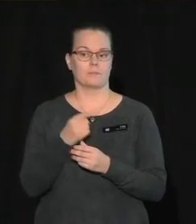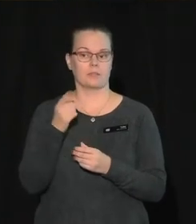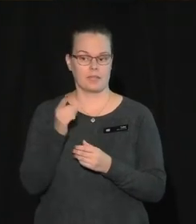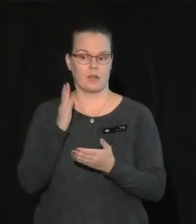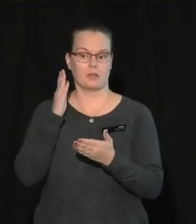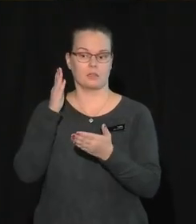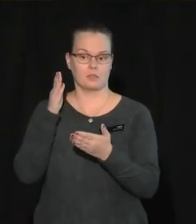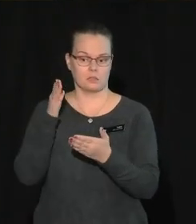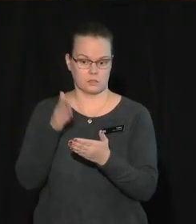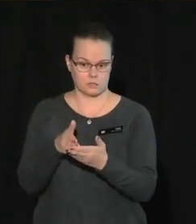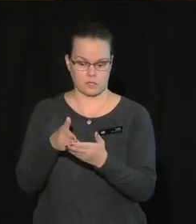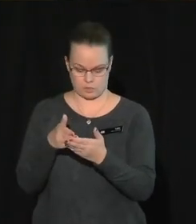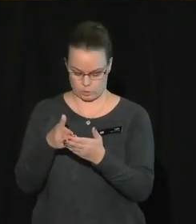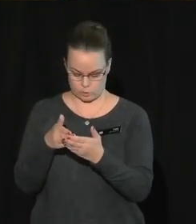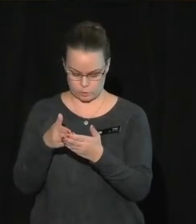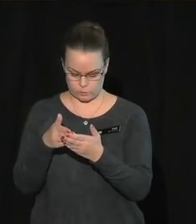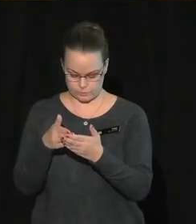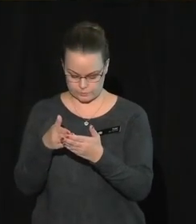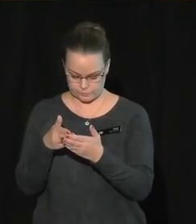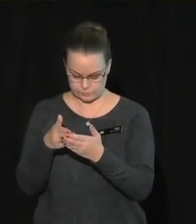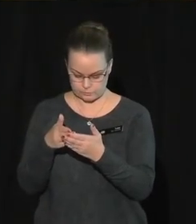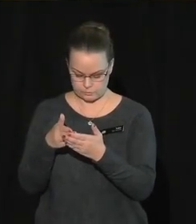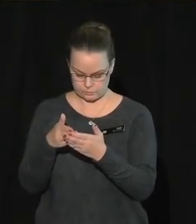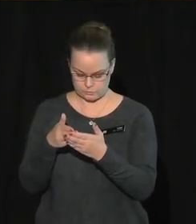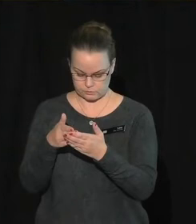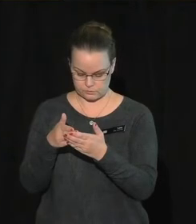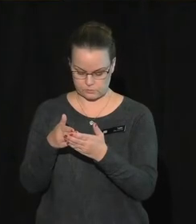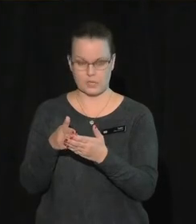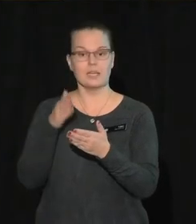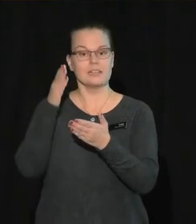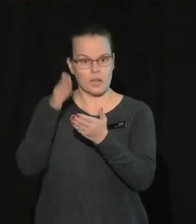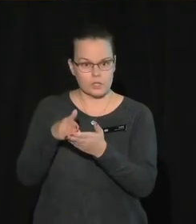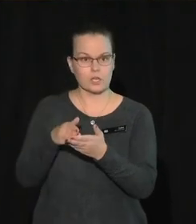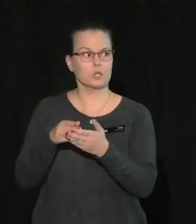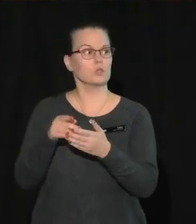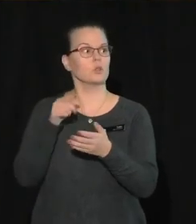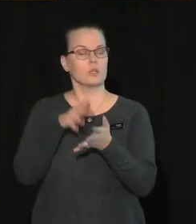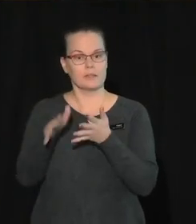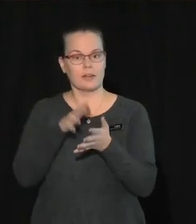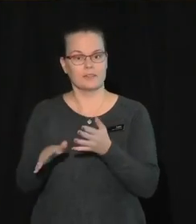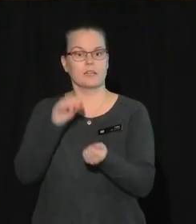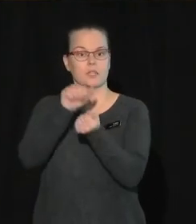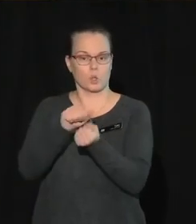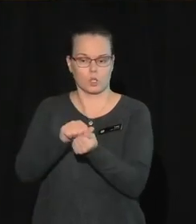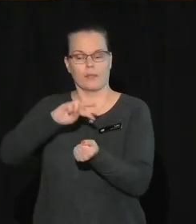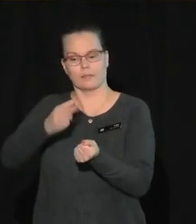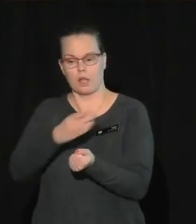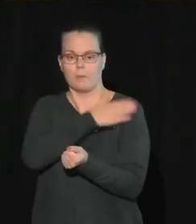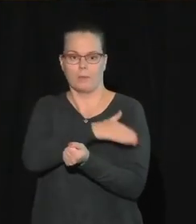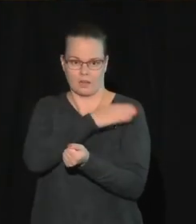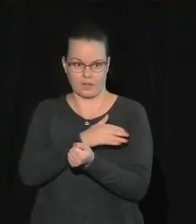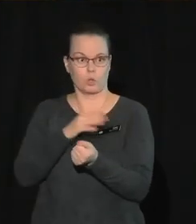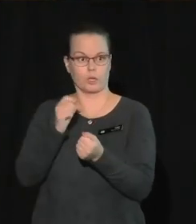there is a remedial action taken to ensure the compliance of the product or the service, and